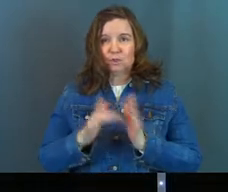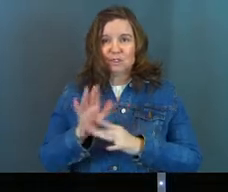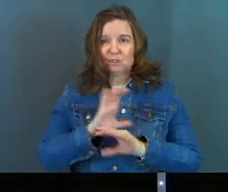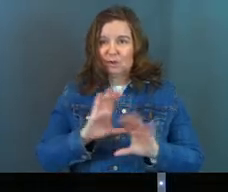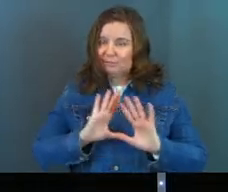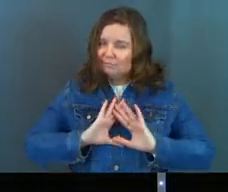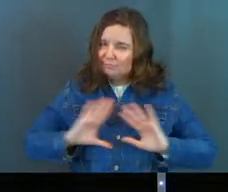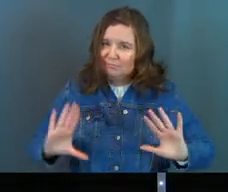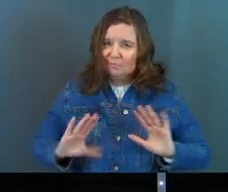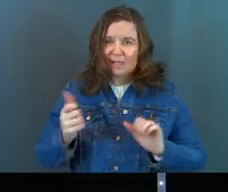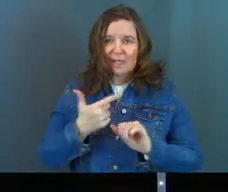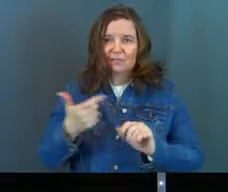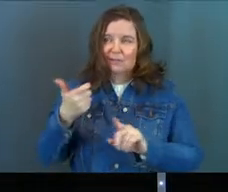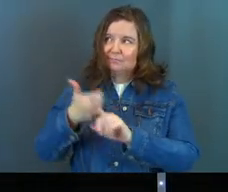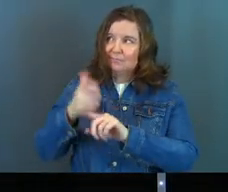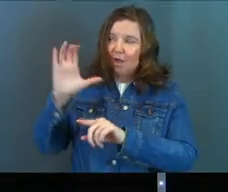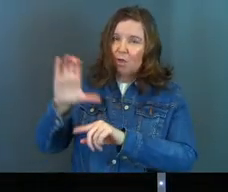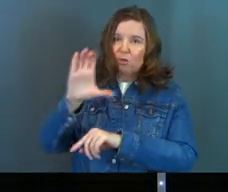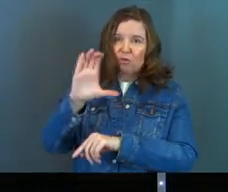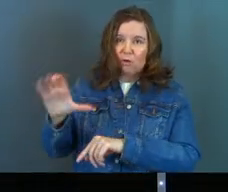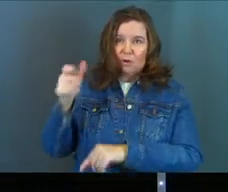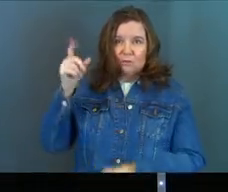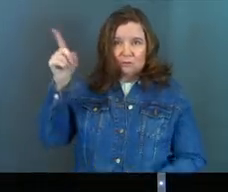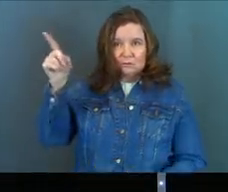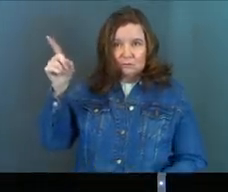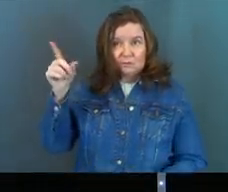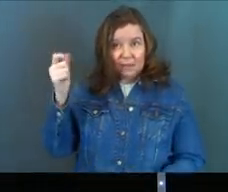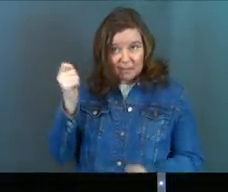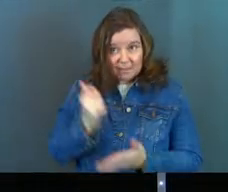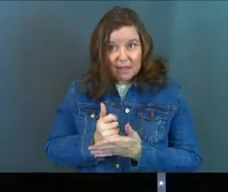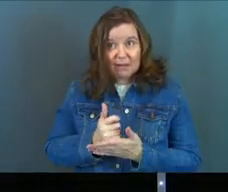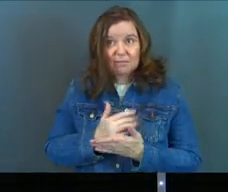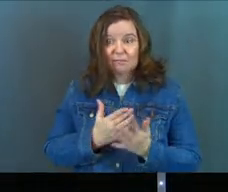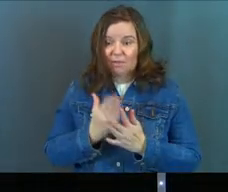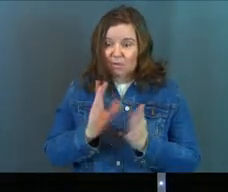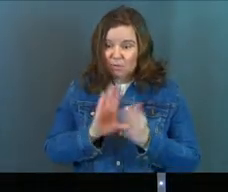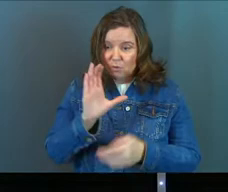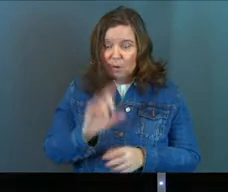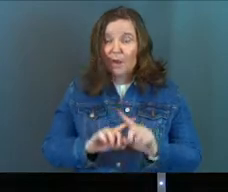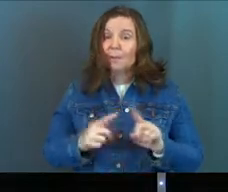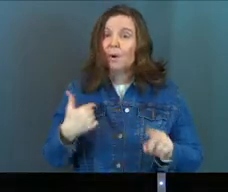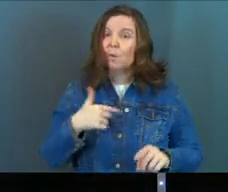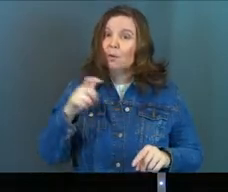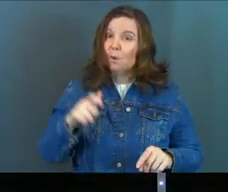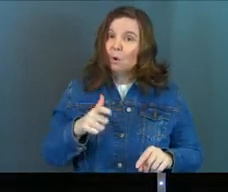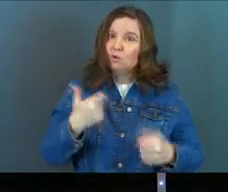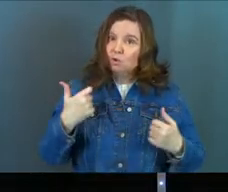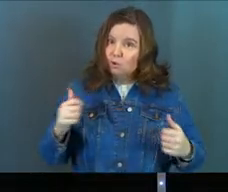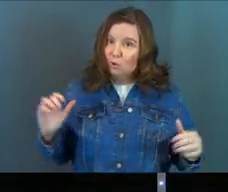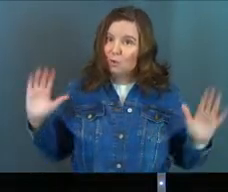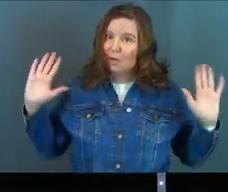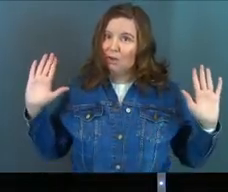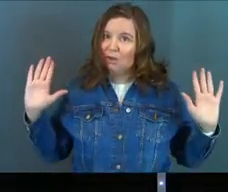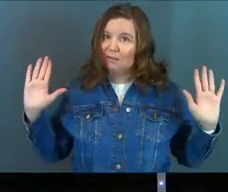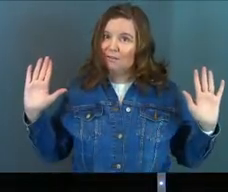Jesus Christ. Everything was done on the cross. Amen? Amen. Amen. It was all done on the cross. But we're supposed to